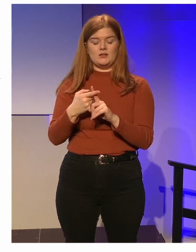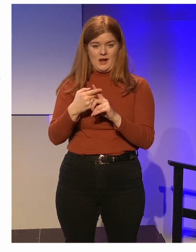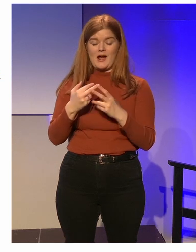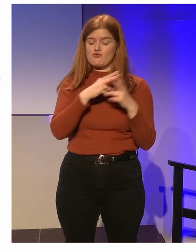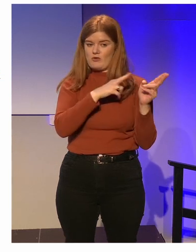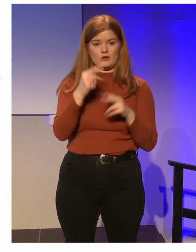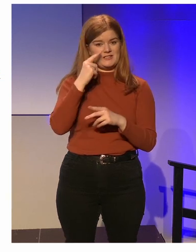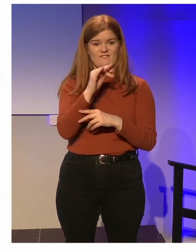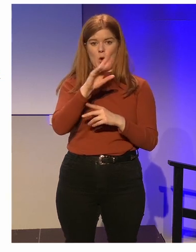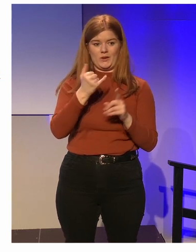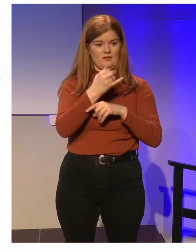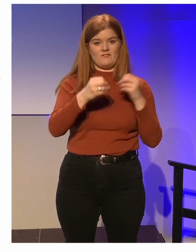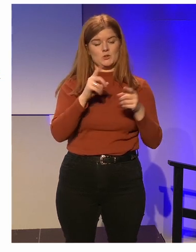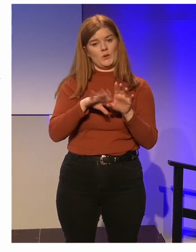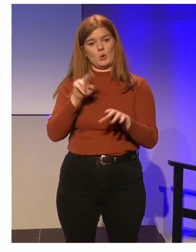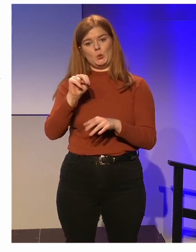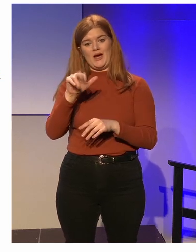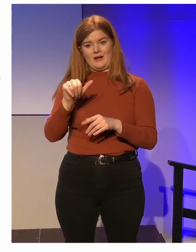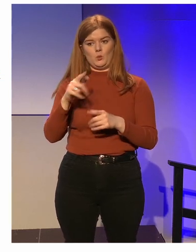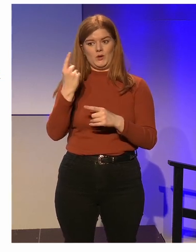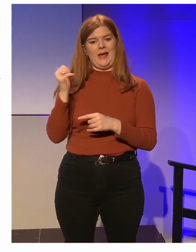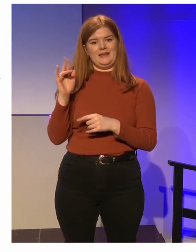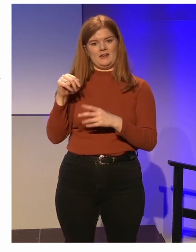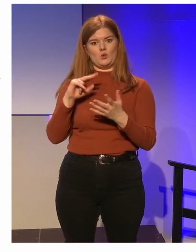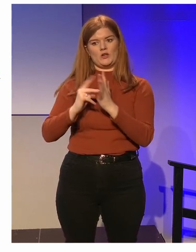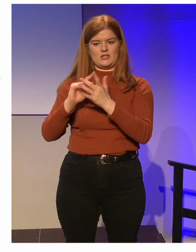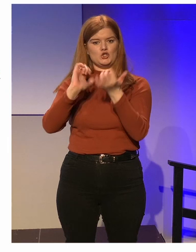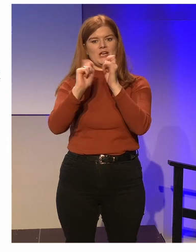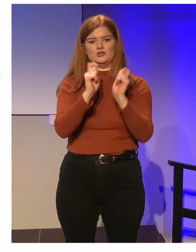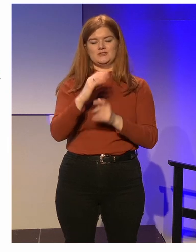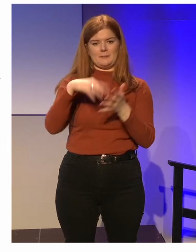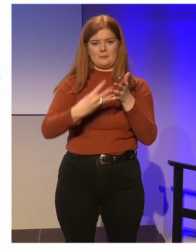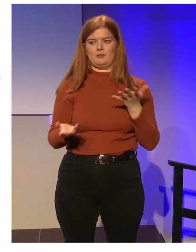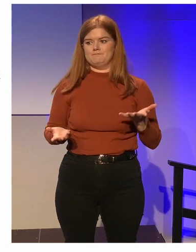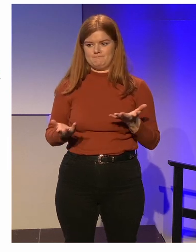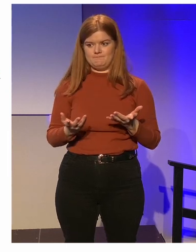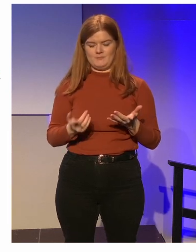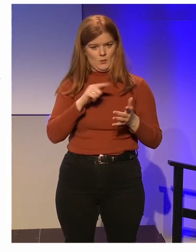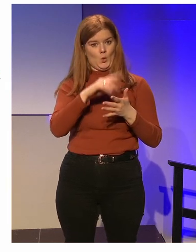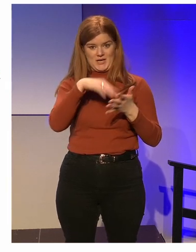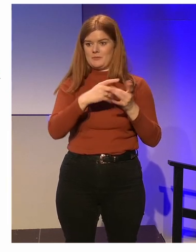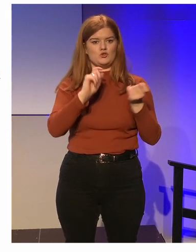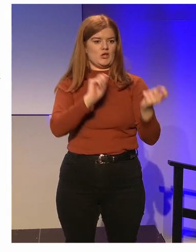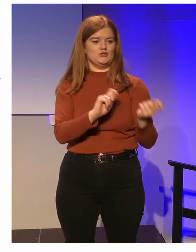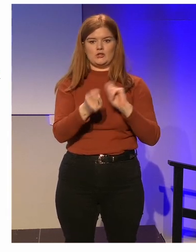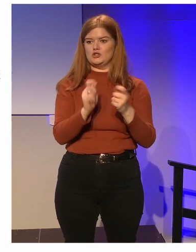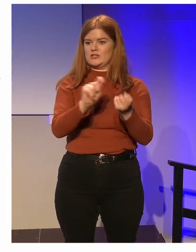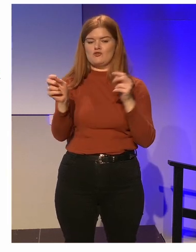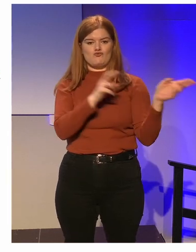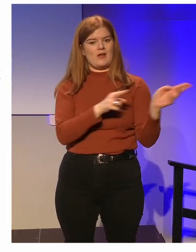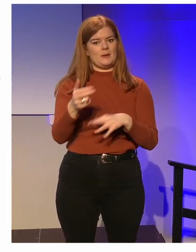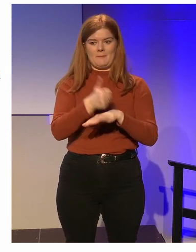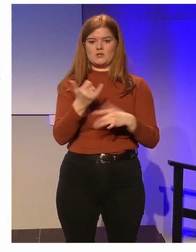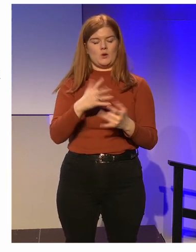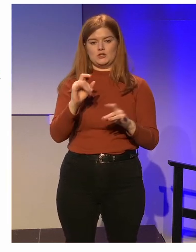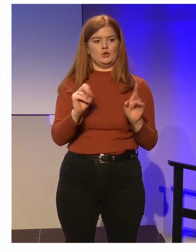Fiona in the office with Una, one of the AEN coordinators, changing timetables. And those timetables get changed so regularly based